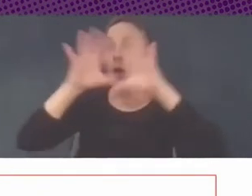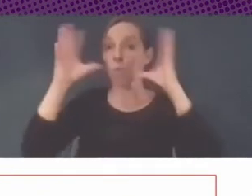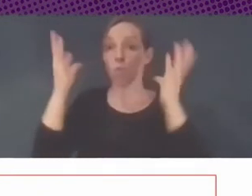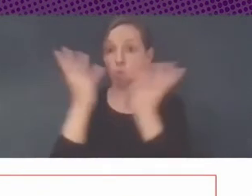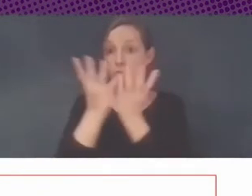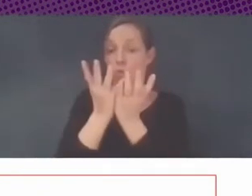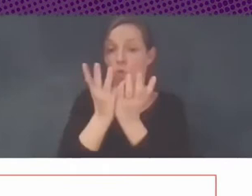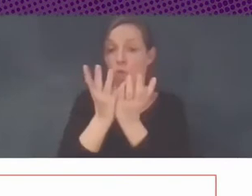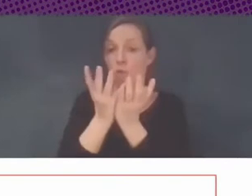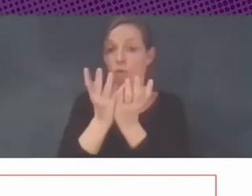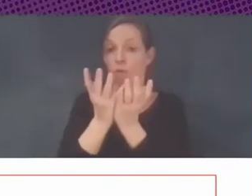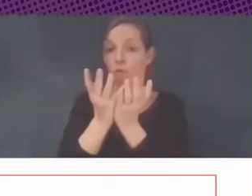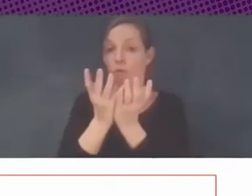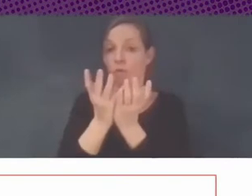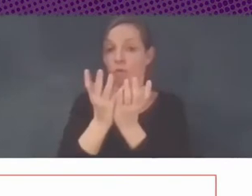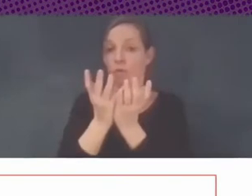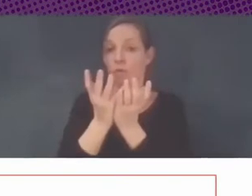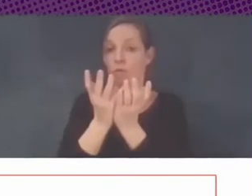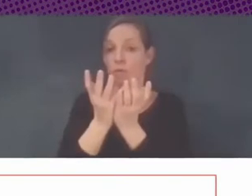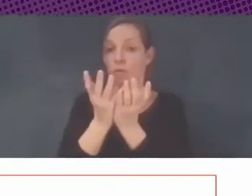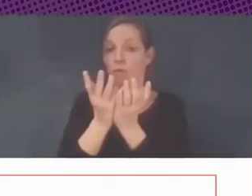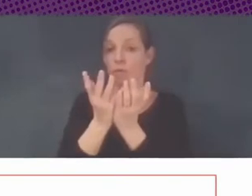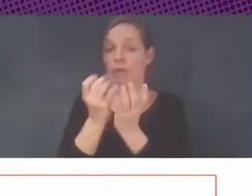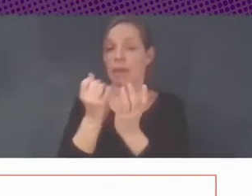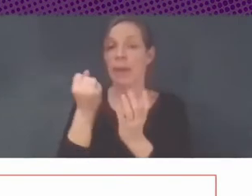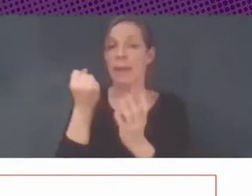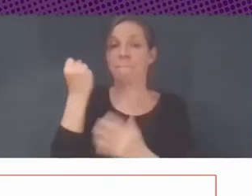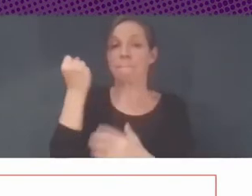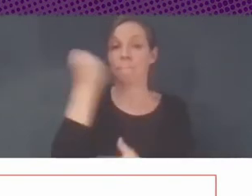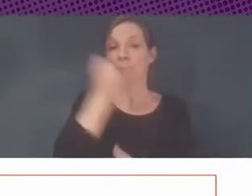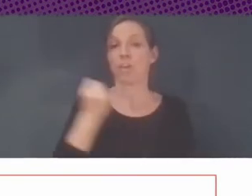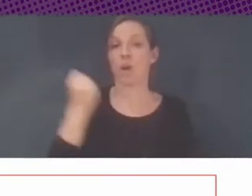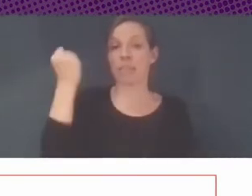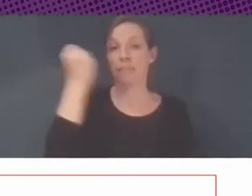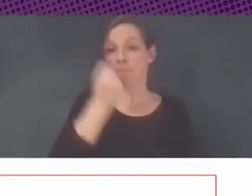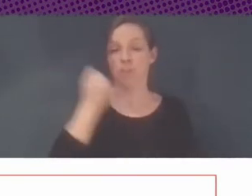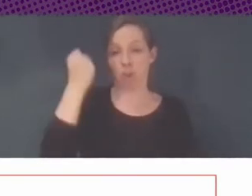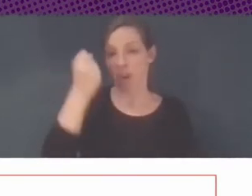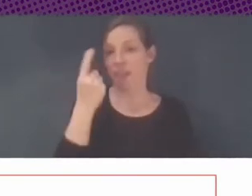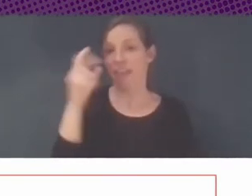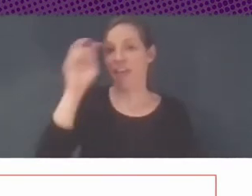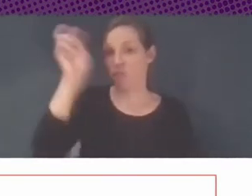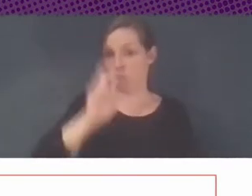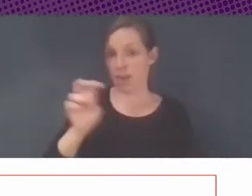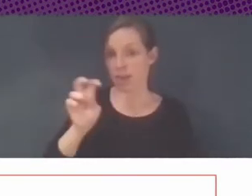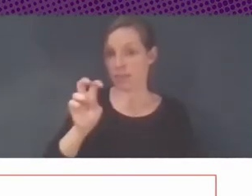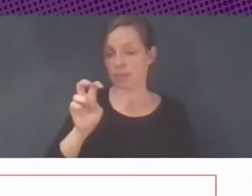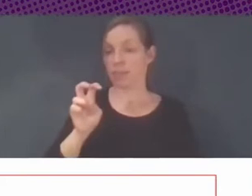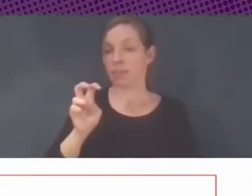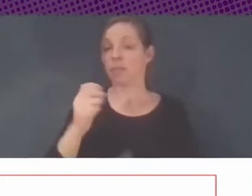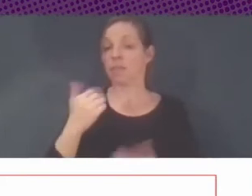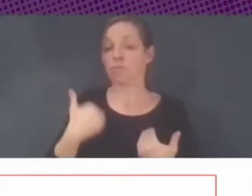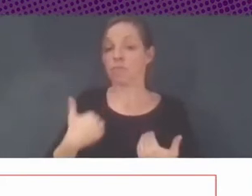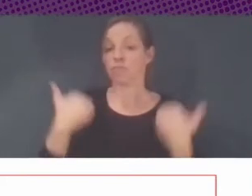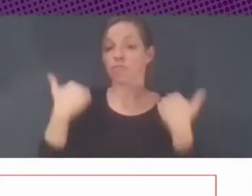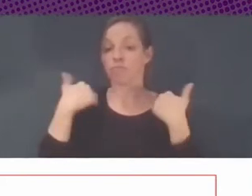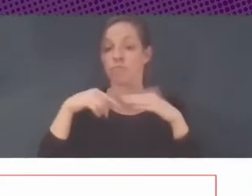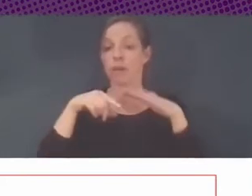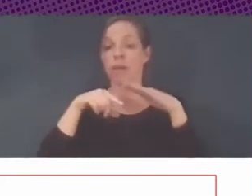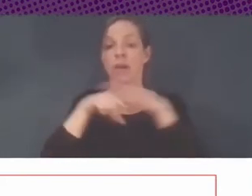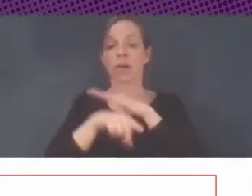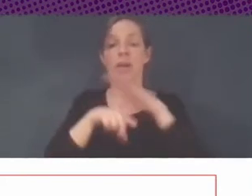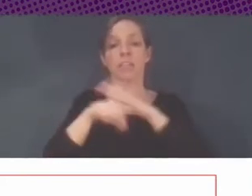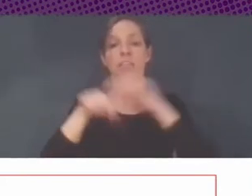trillions of US dollars managed by institutional investors like pension funds and insurance companies and by asset